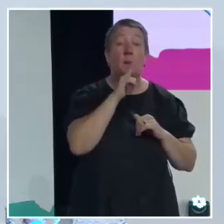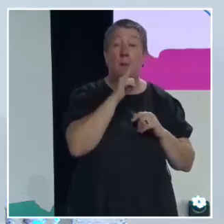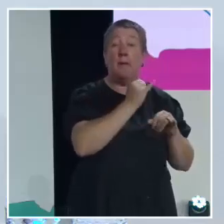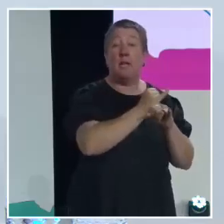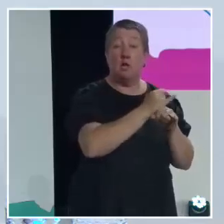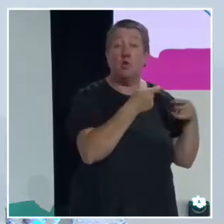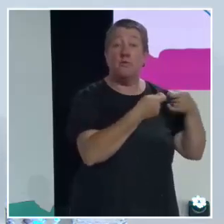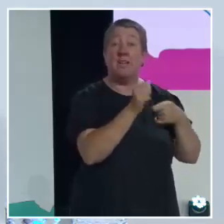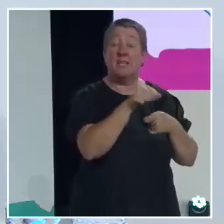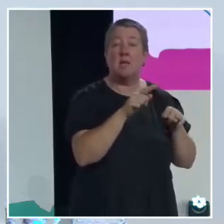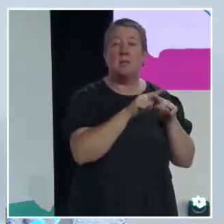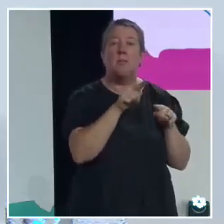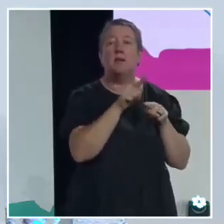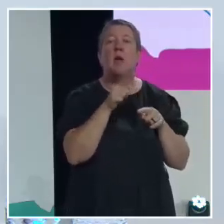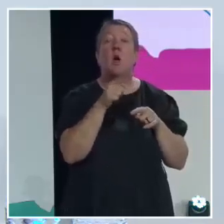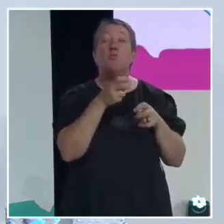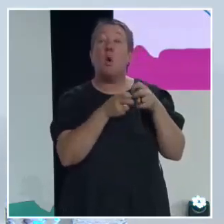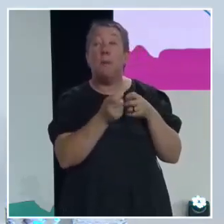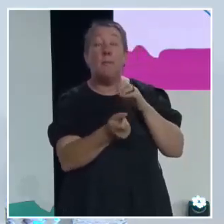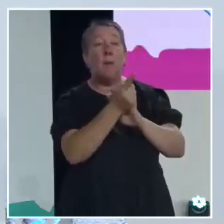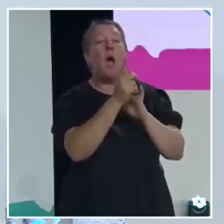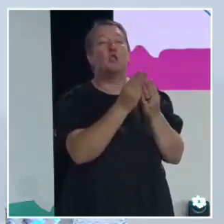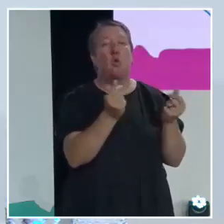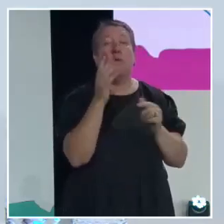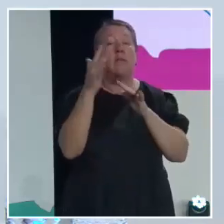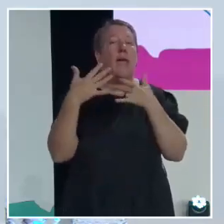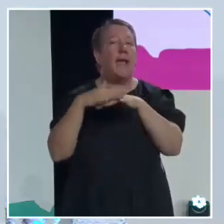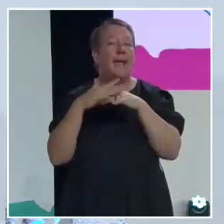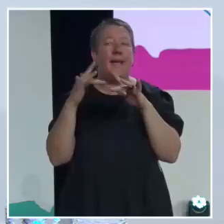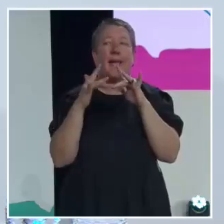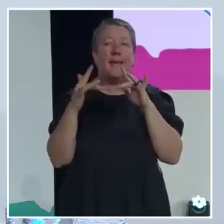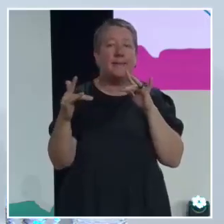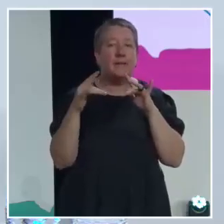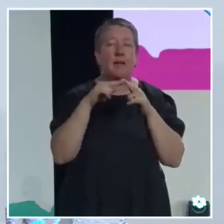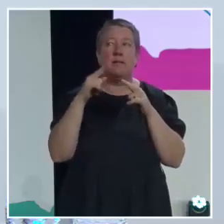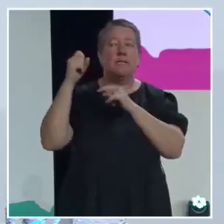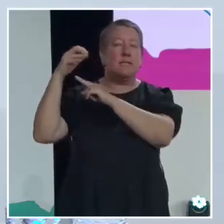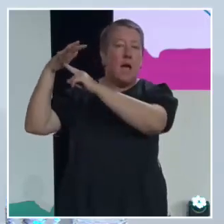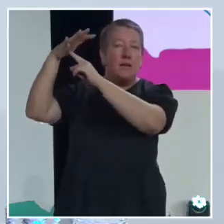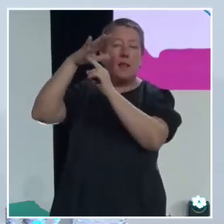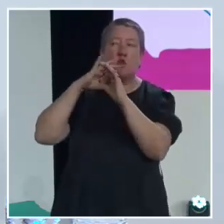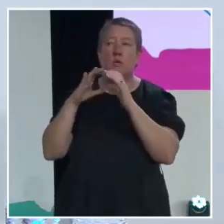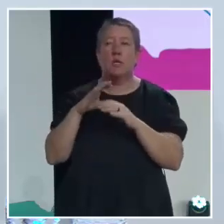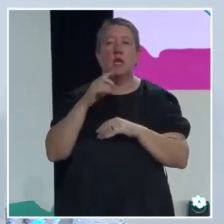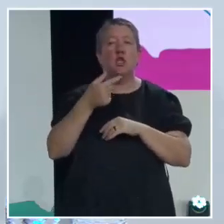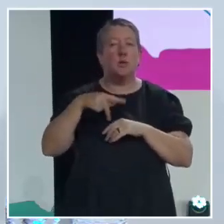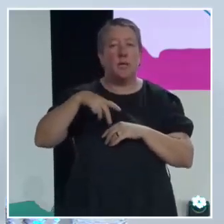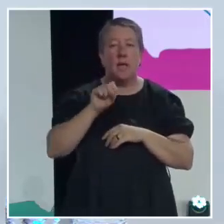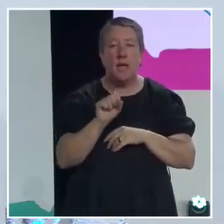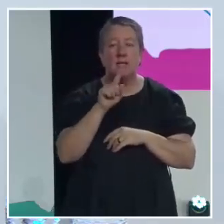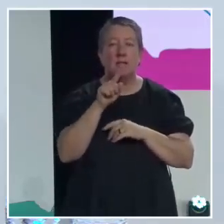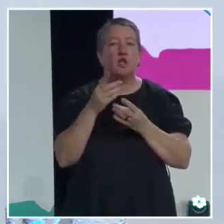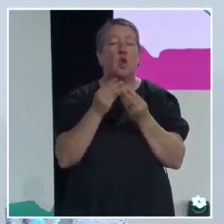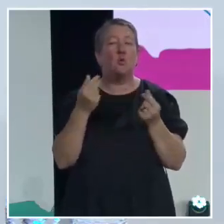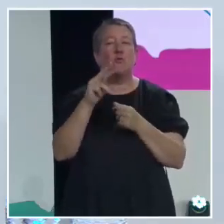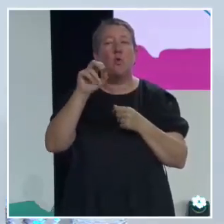institutions, but they were solutions to problems. The internet was a solution to the satellites having to communicate. GPS was a solution to the Navy